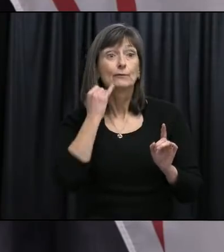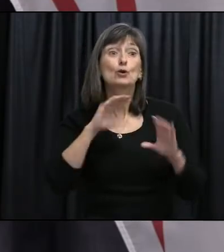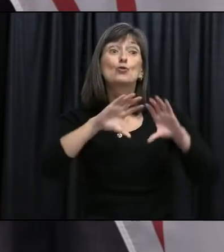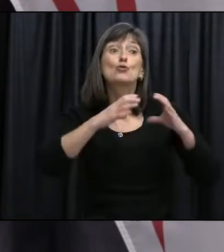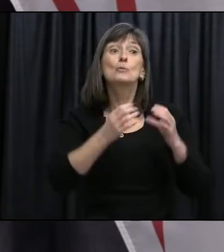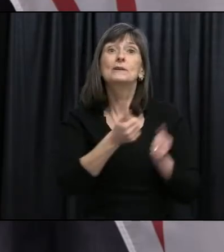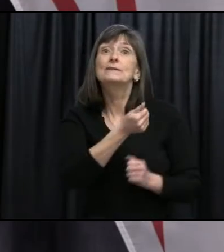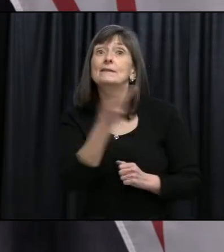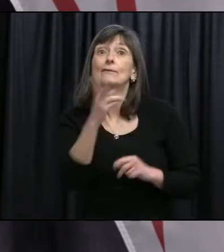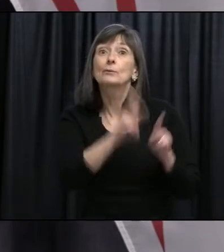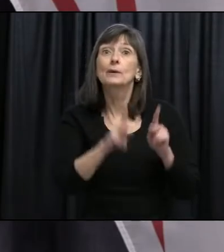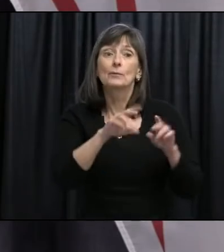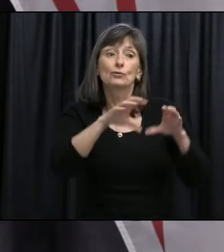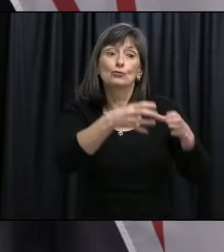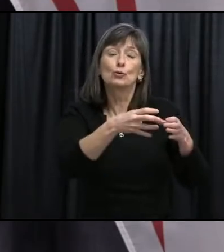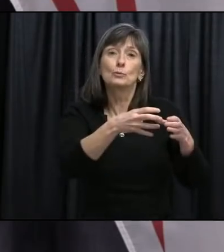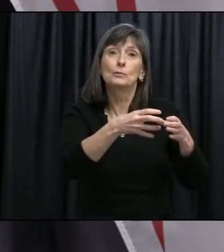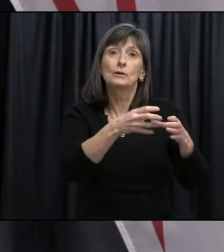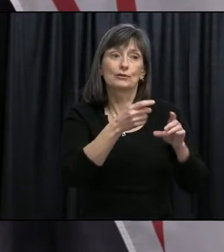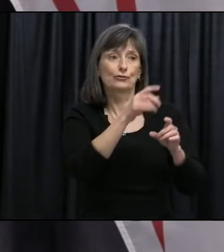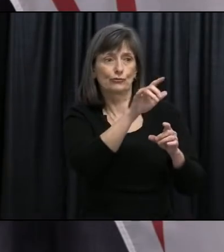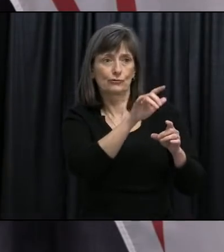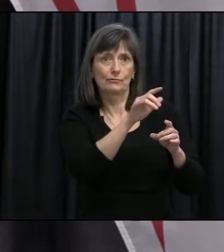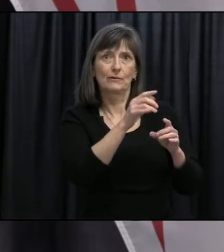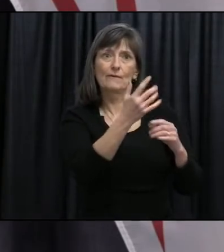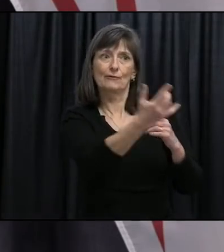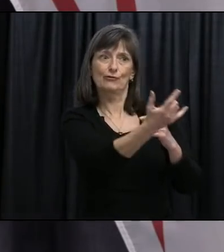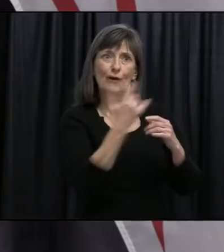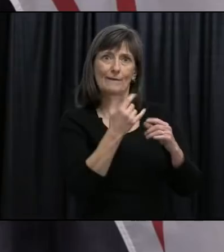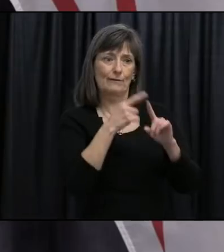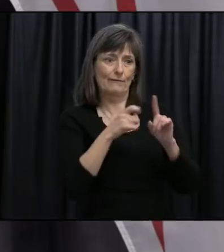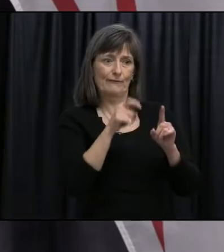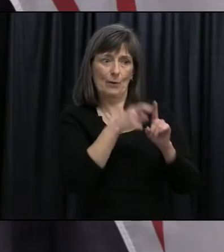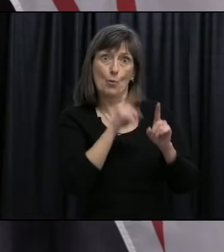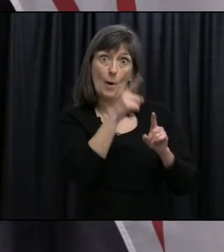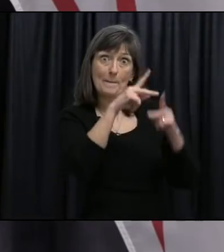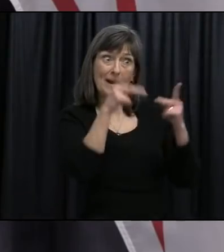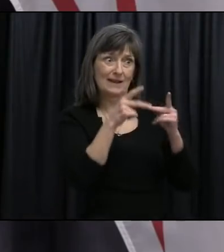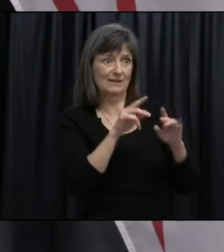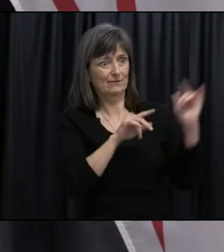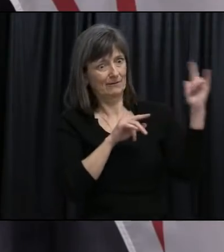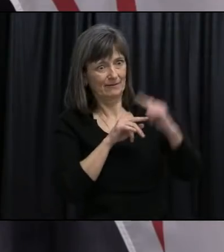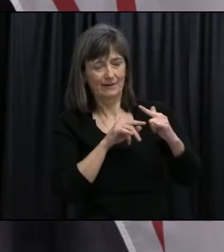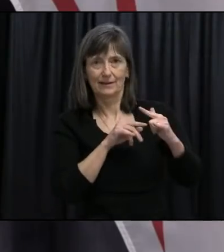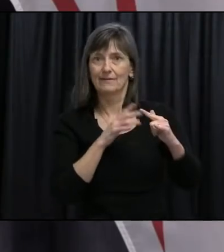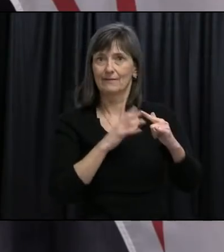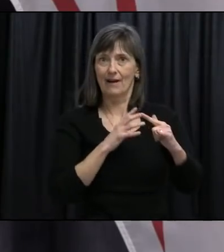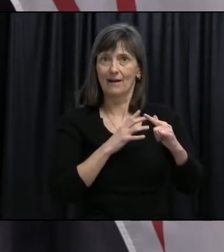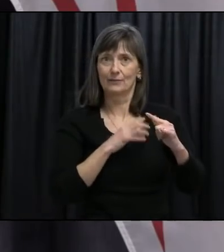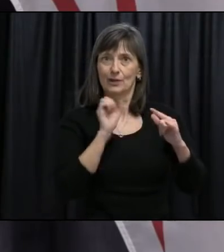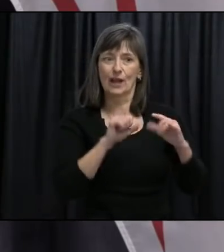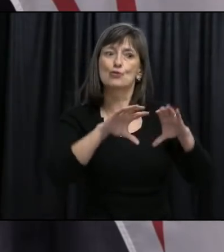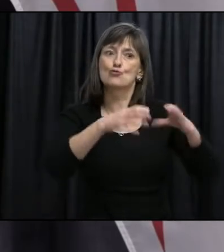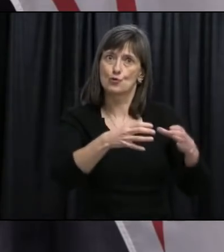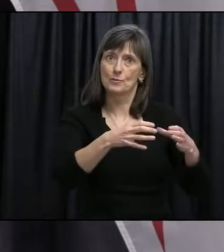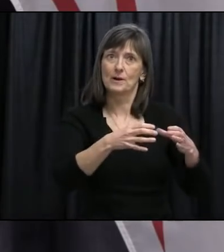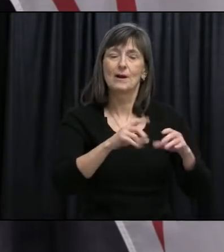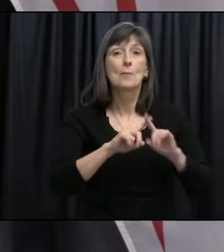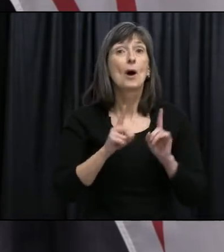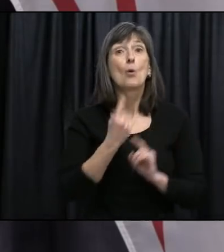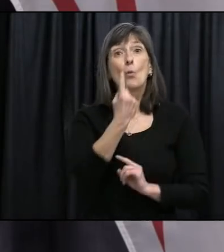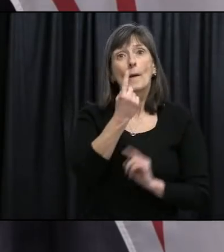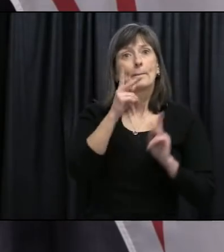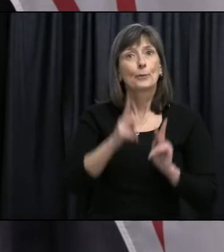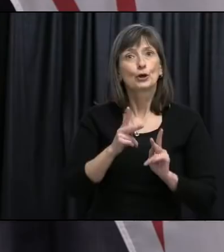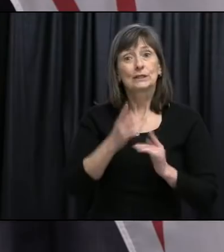and where the travel is happening from. So, you know, I don't like to give out the information about where people